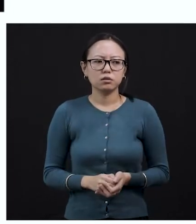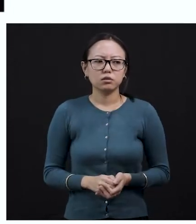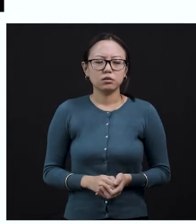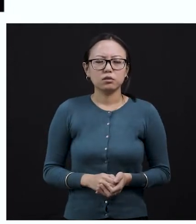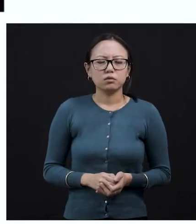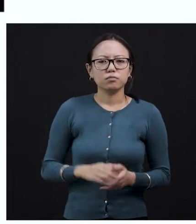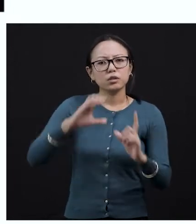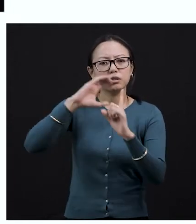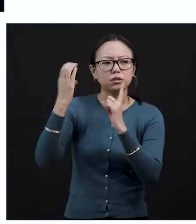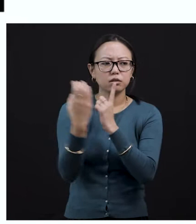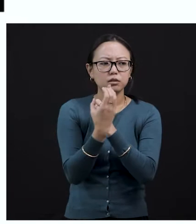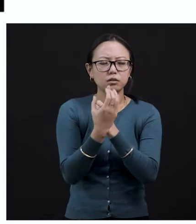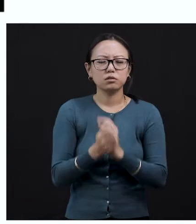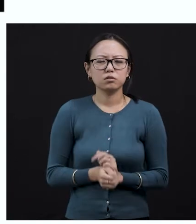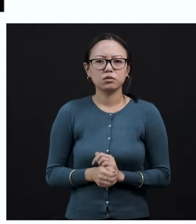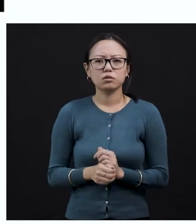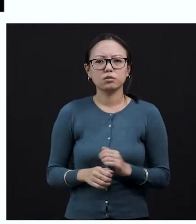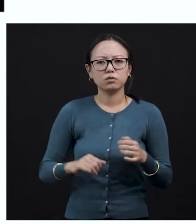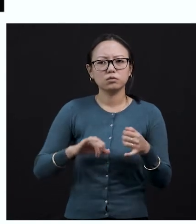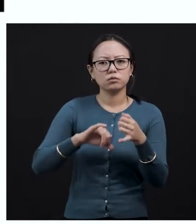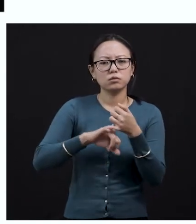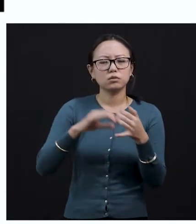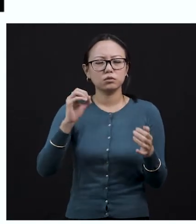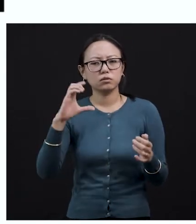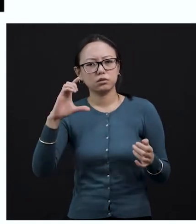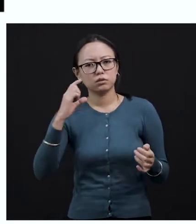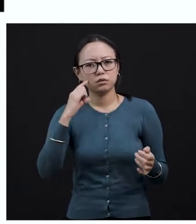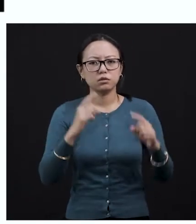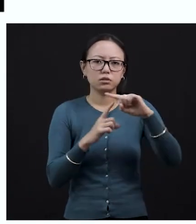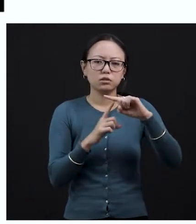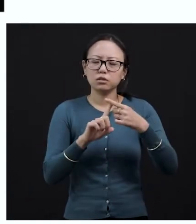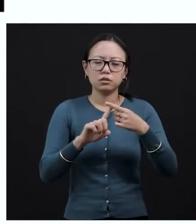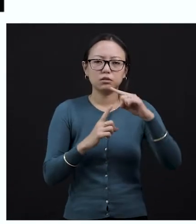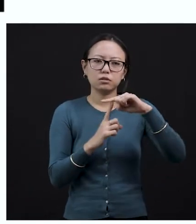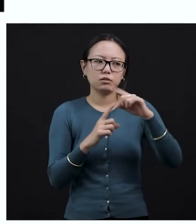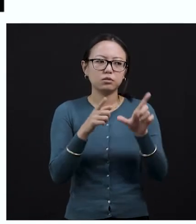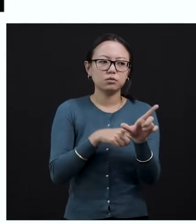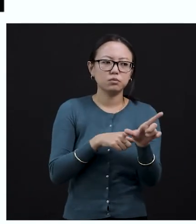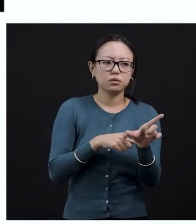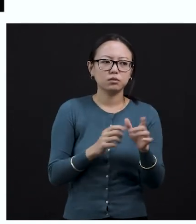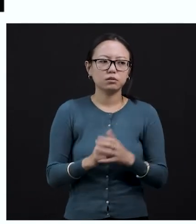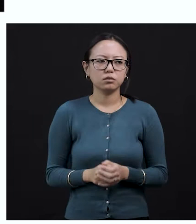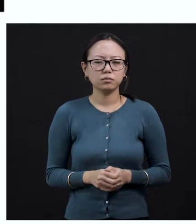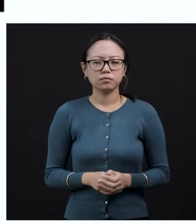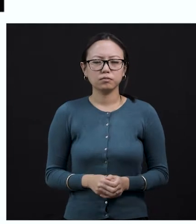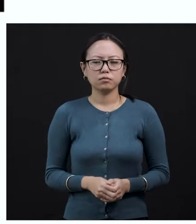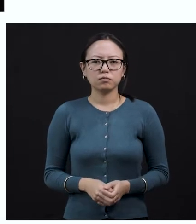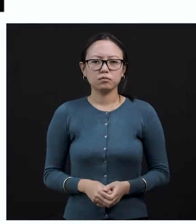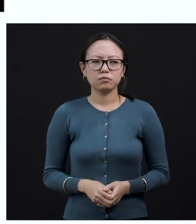culture, the Aryan society. So, talking about the Vedic period, this was